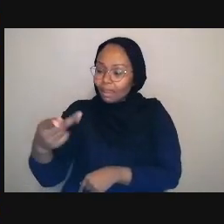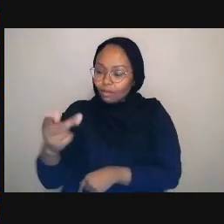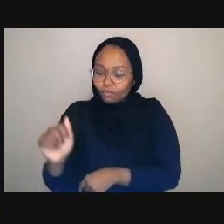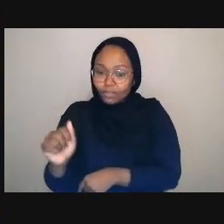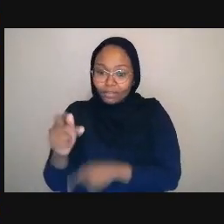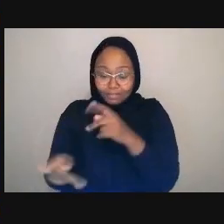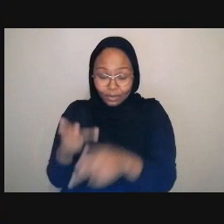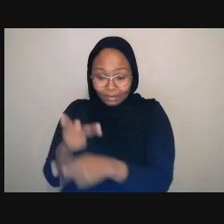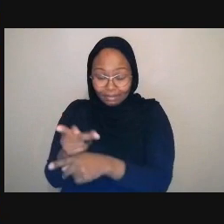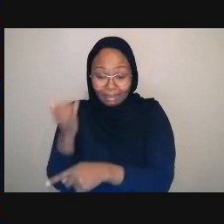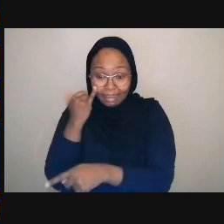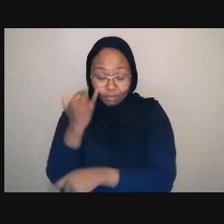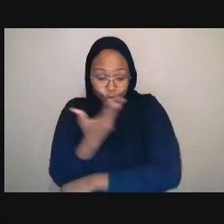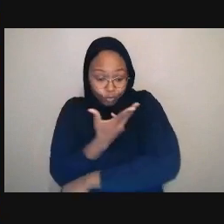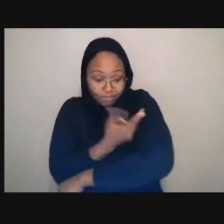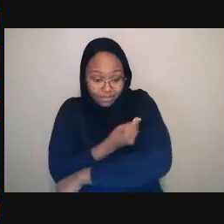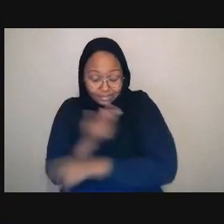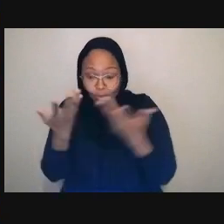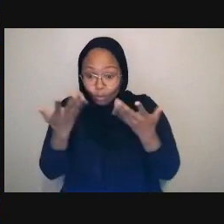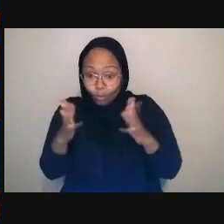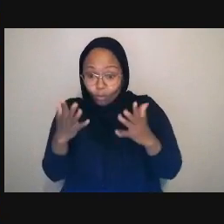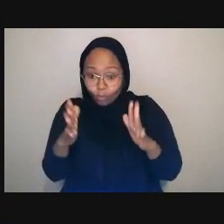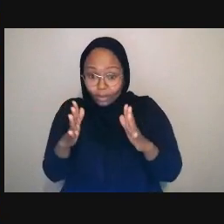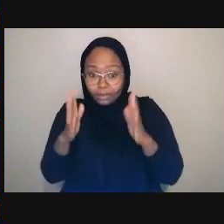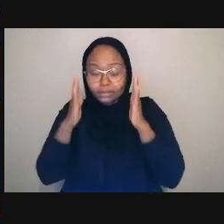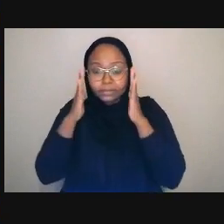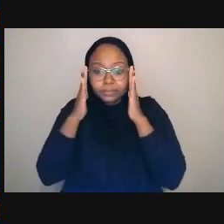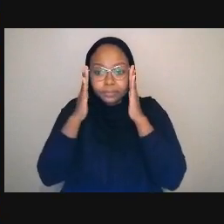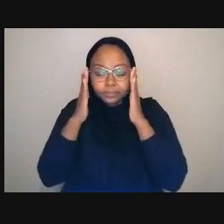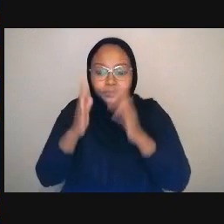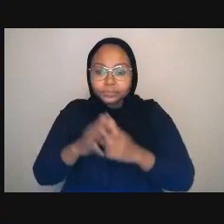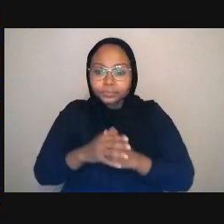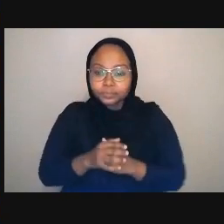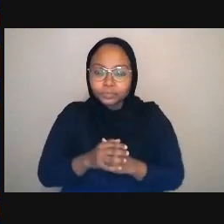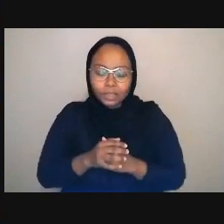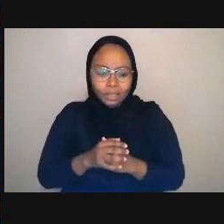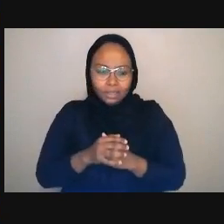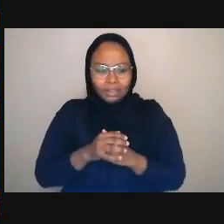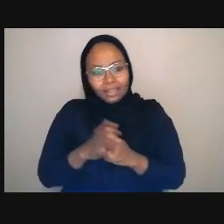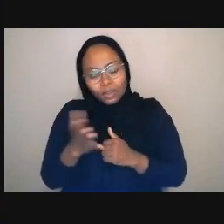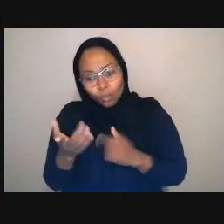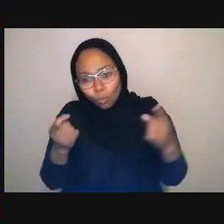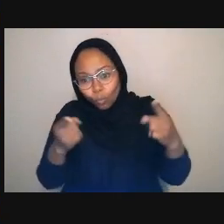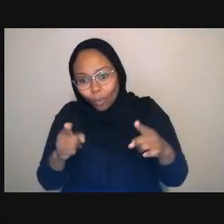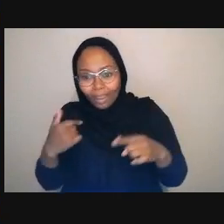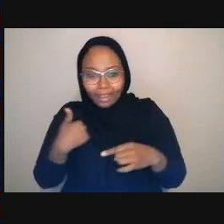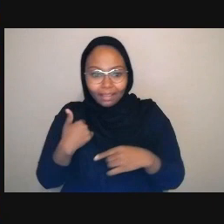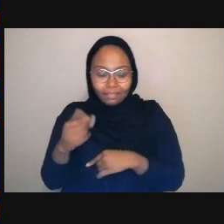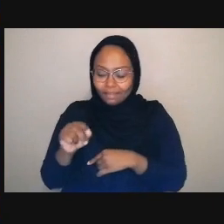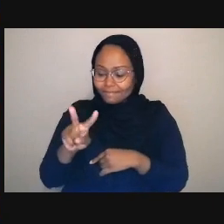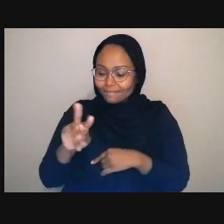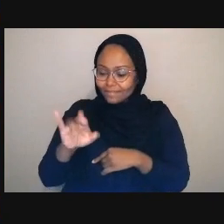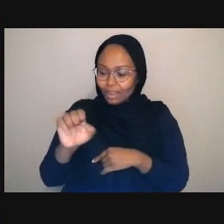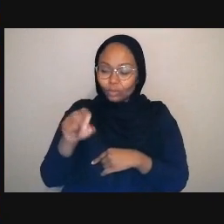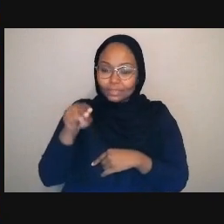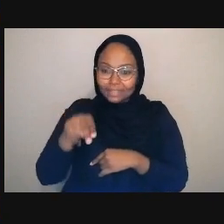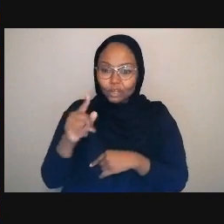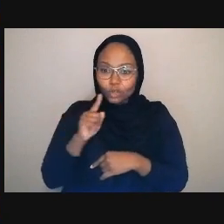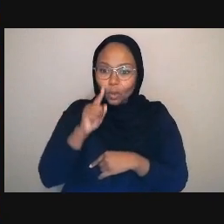vaccinated and got infected with the alpha variant, the level of virus in your nasopharynx was so